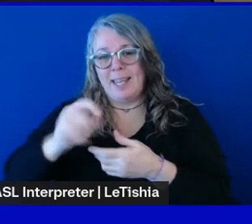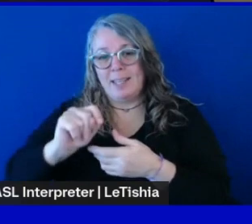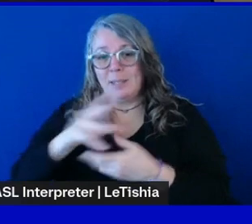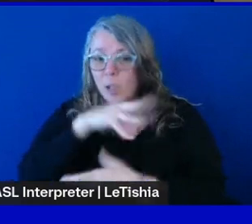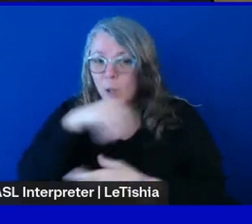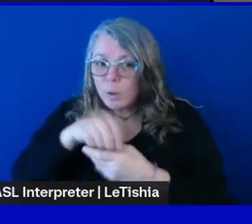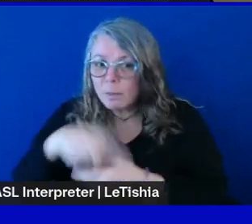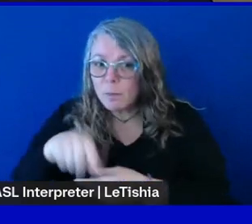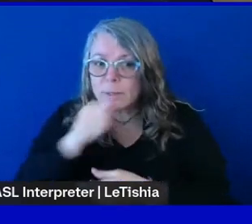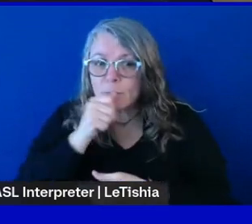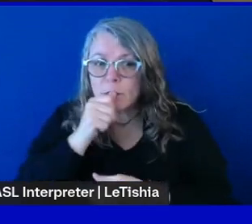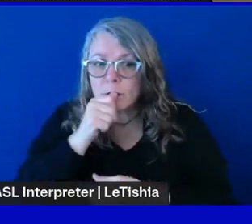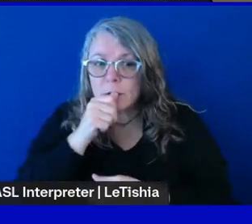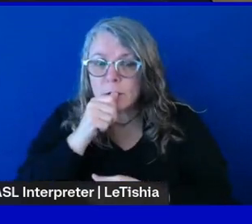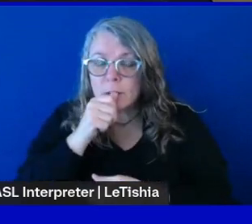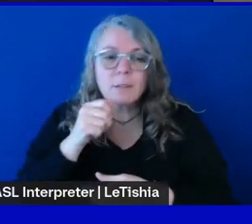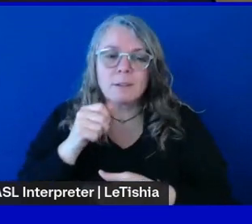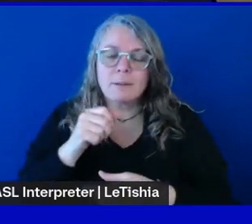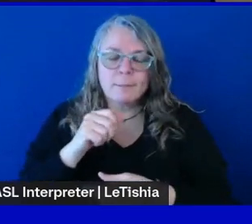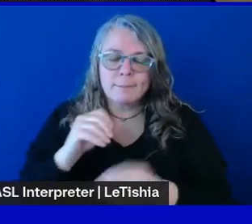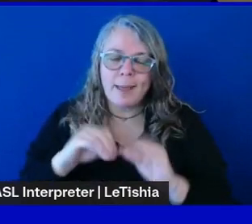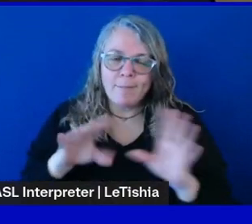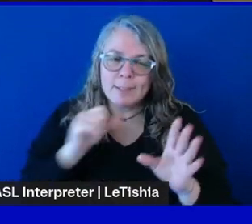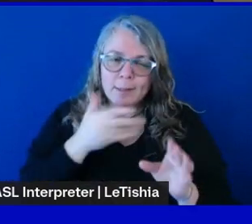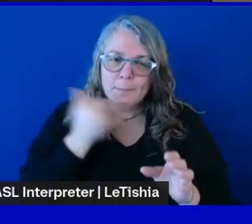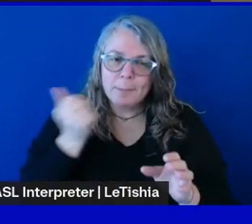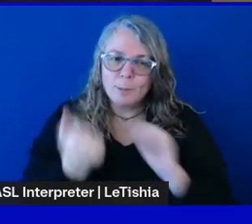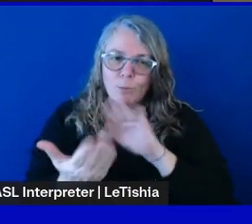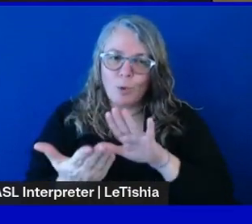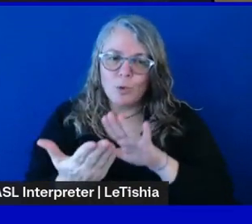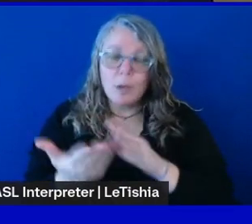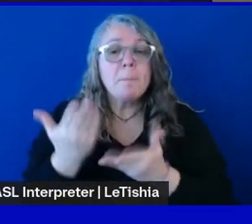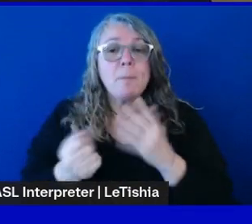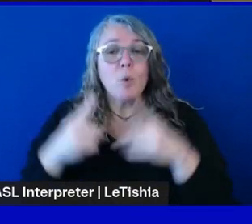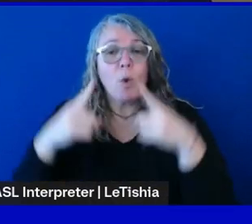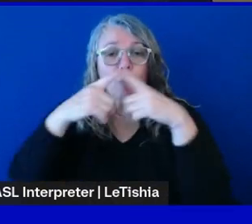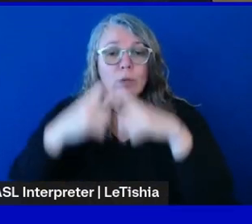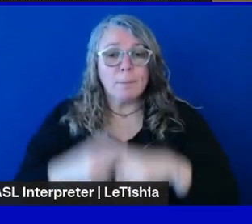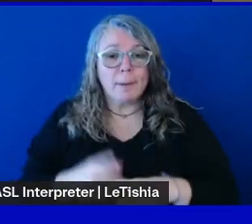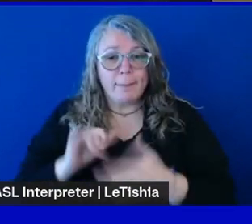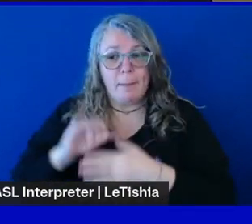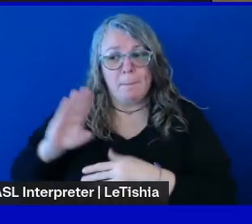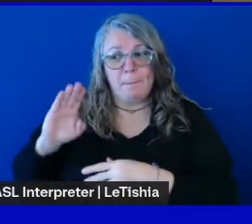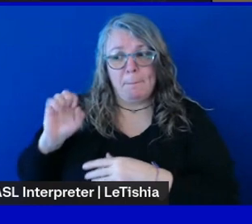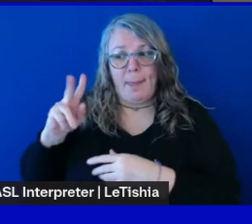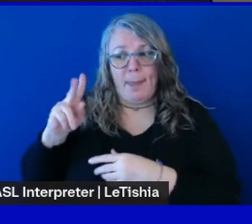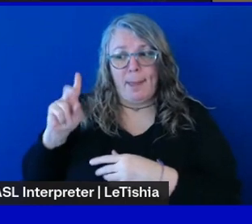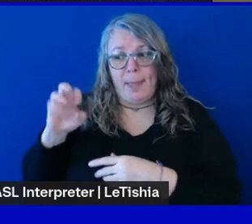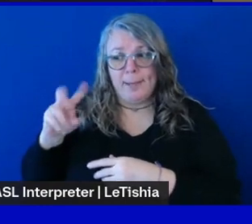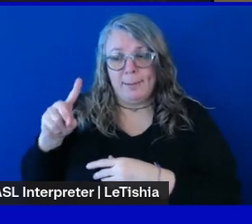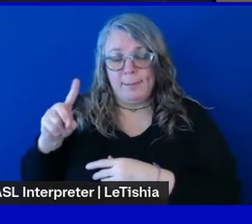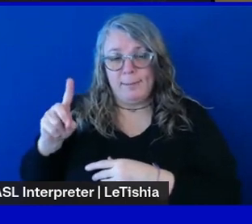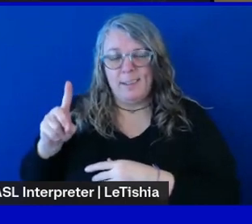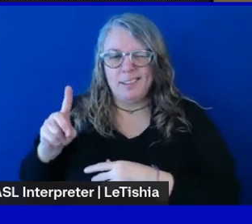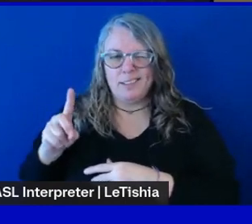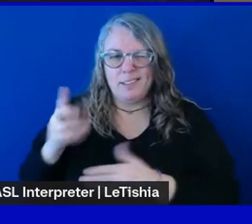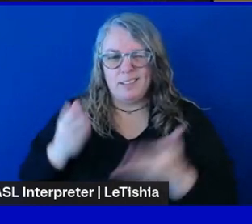So obviously, that's not the best approach, right? Even though you might be encrypting the data, the backend, you should probably do